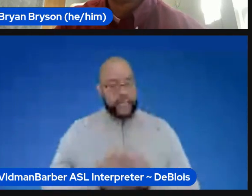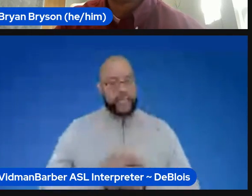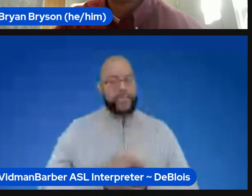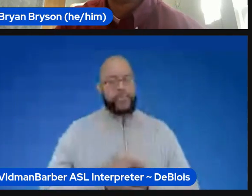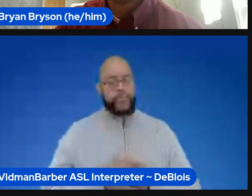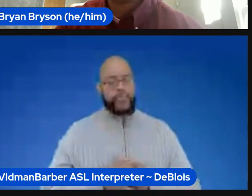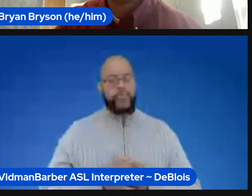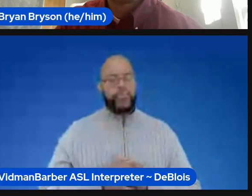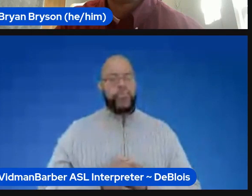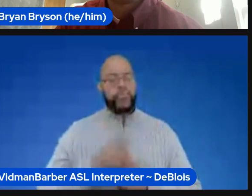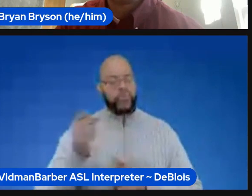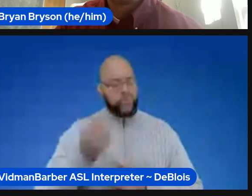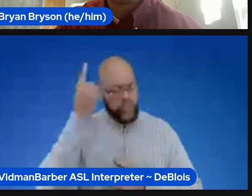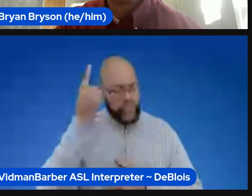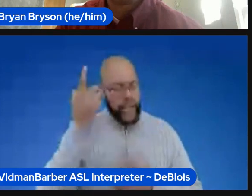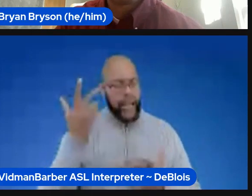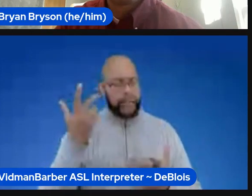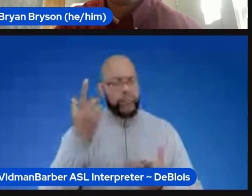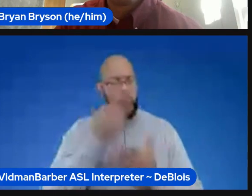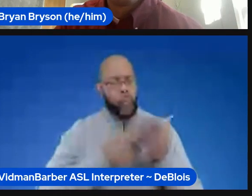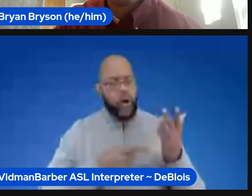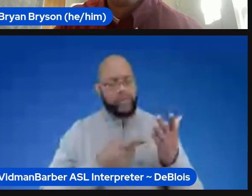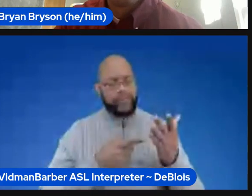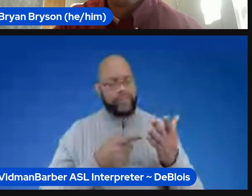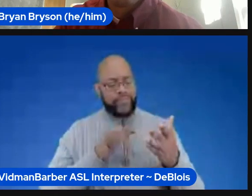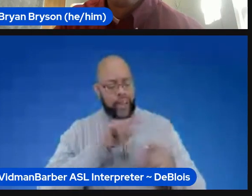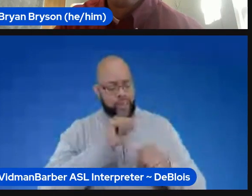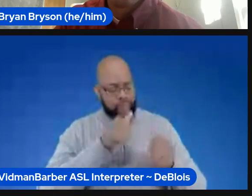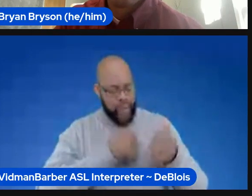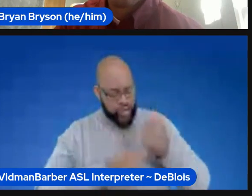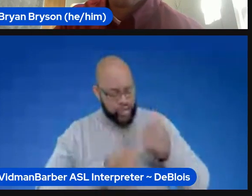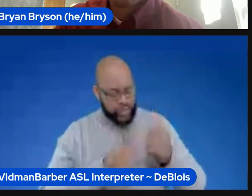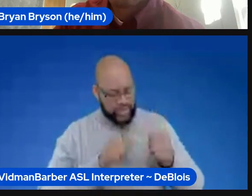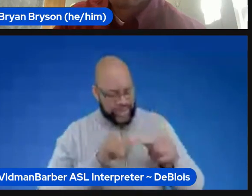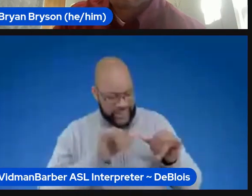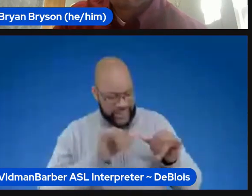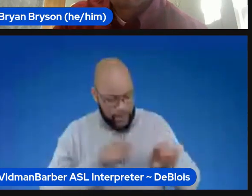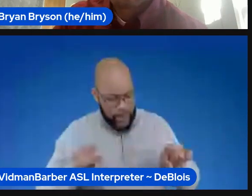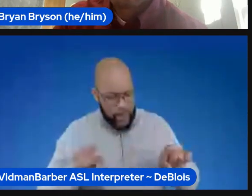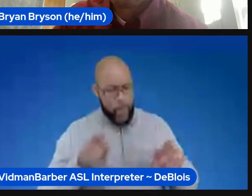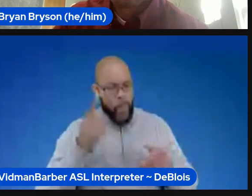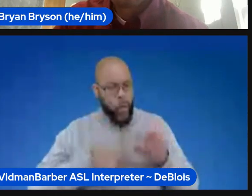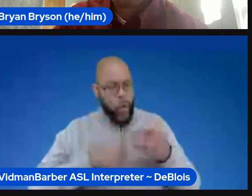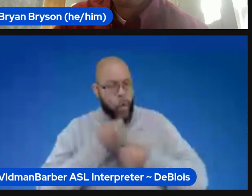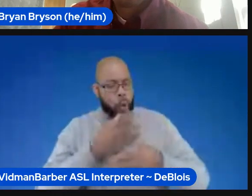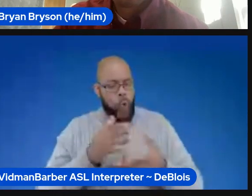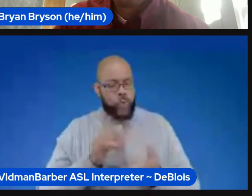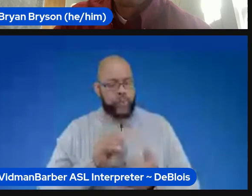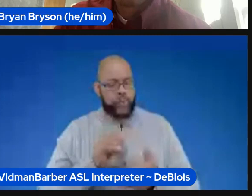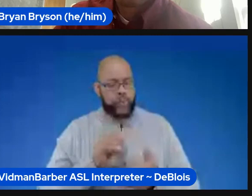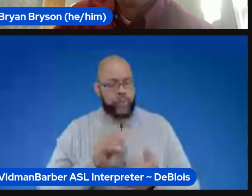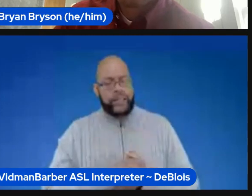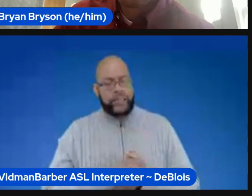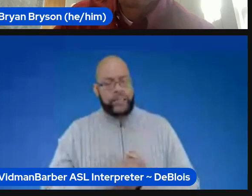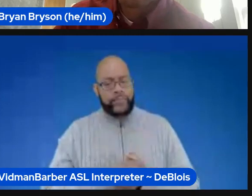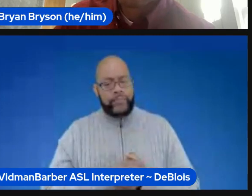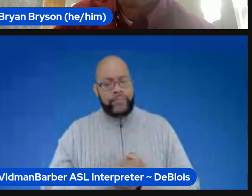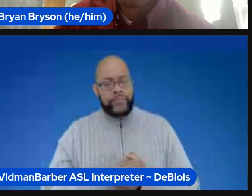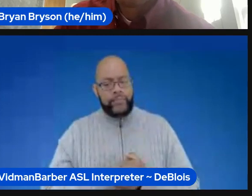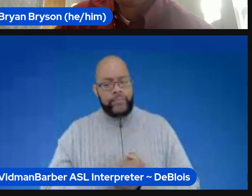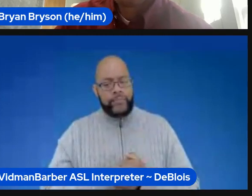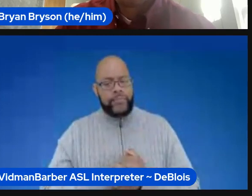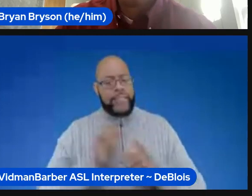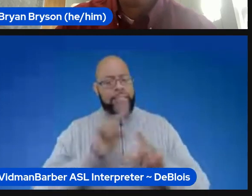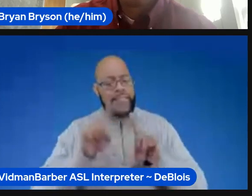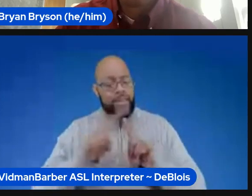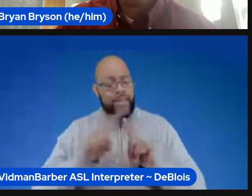to understand what are the underlying mechanisms, what are the causal mechanisms of those different subtypes